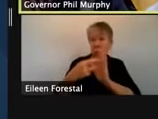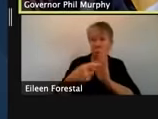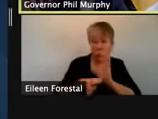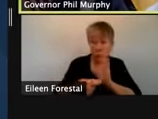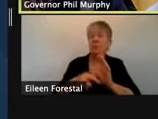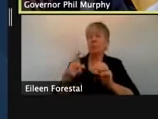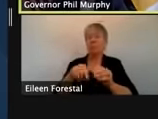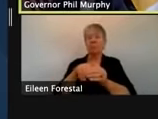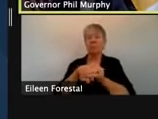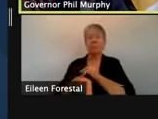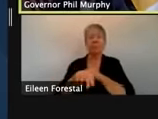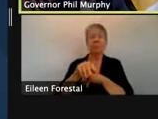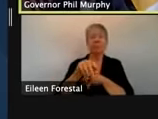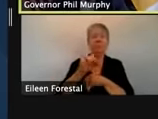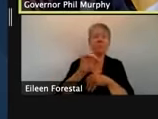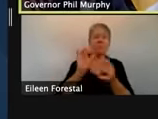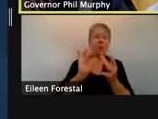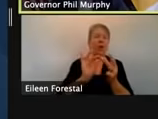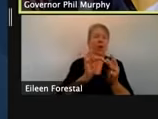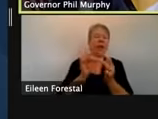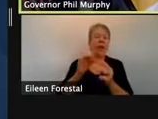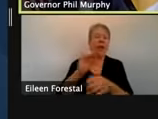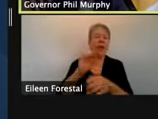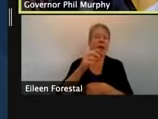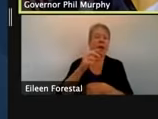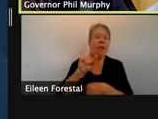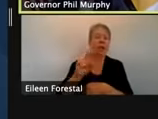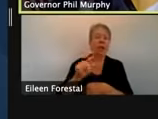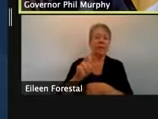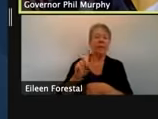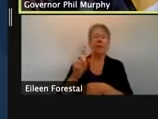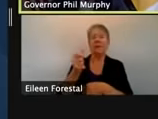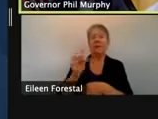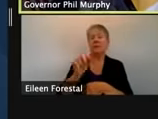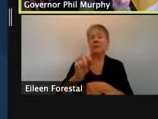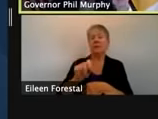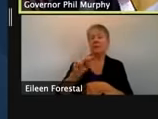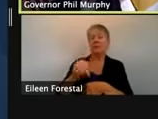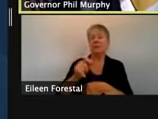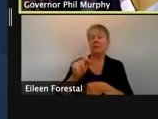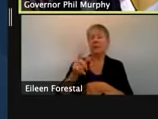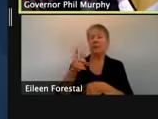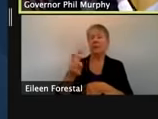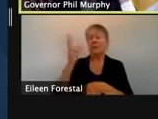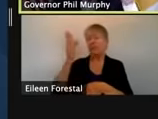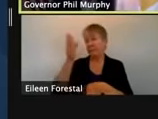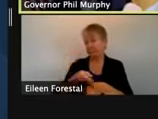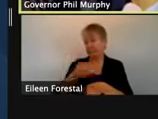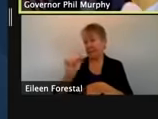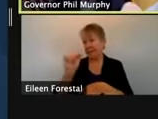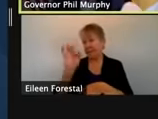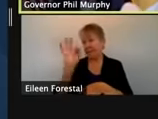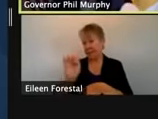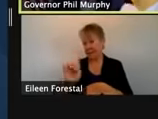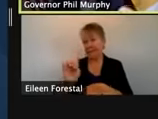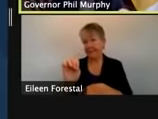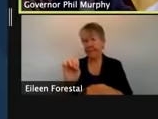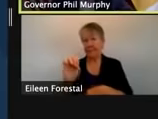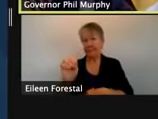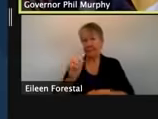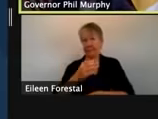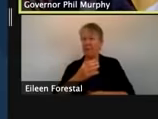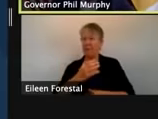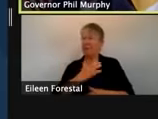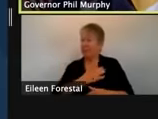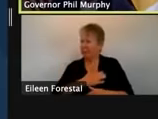covid19.nj.gov/safe. And I encourage all workers and employers to go there. That order, by the way, takes effect this Thursday morning at